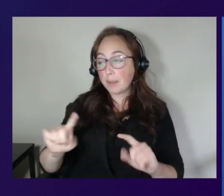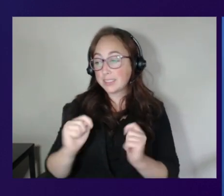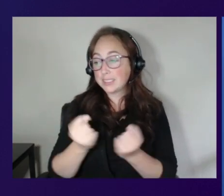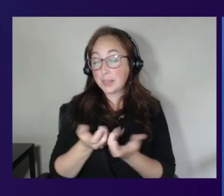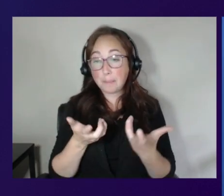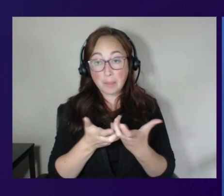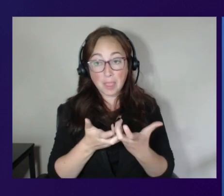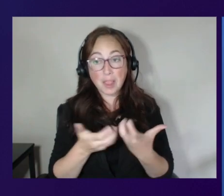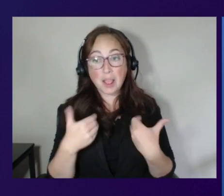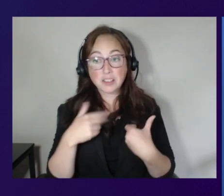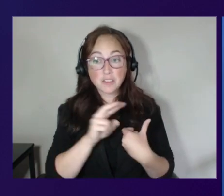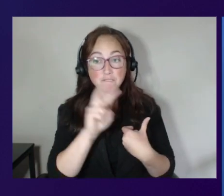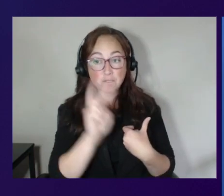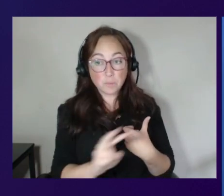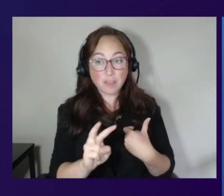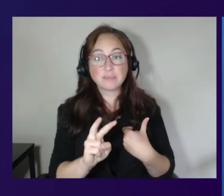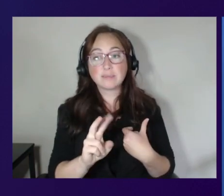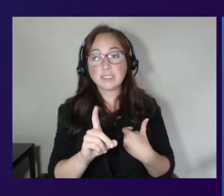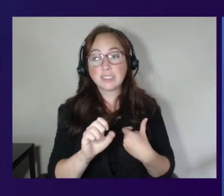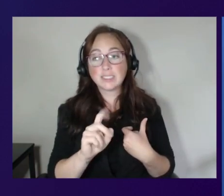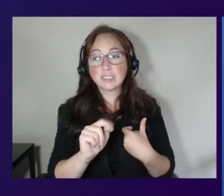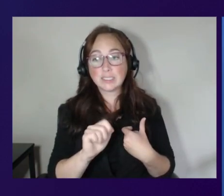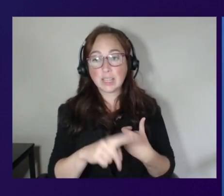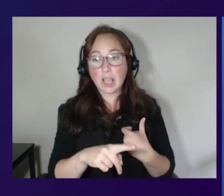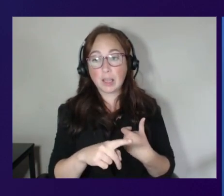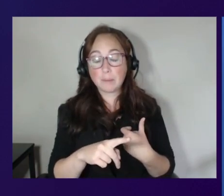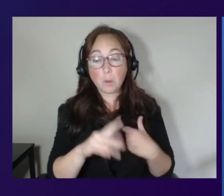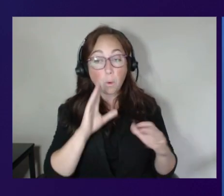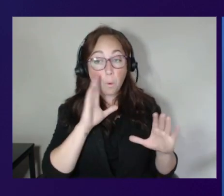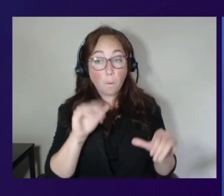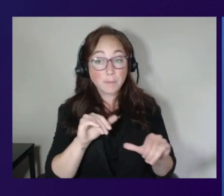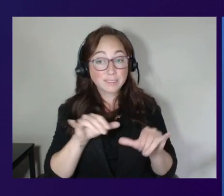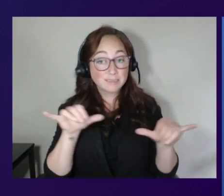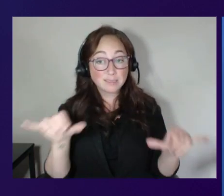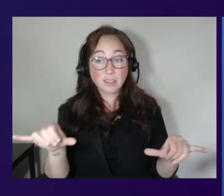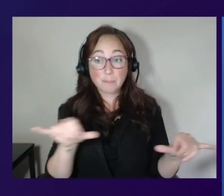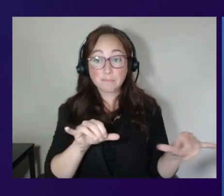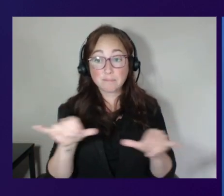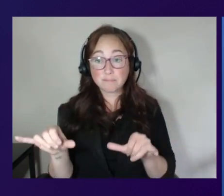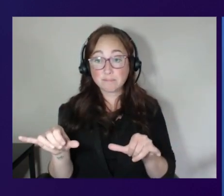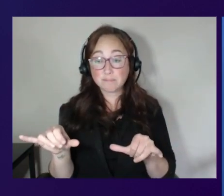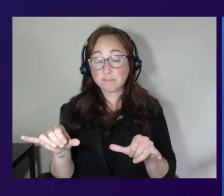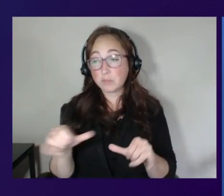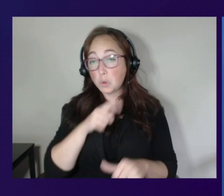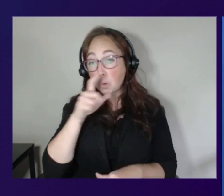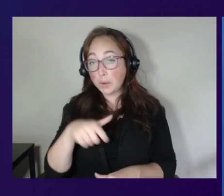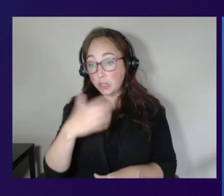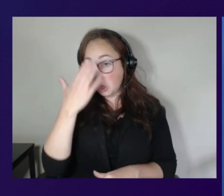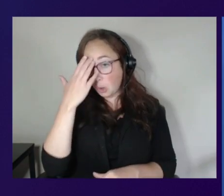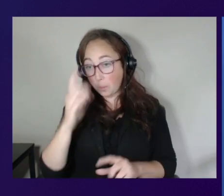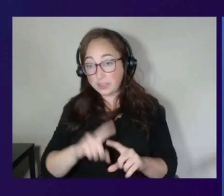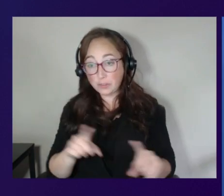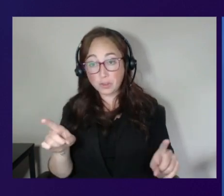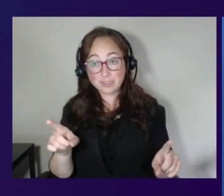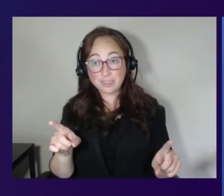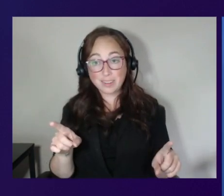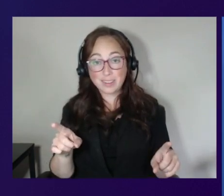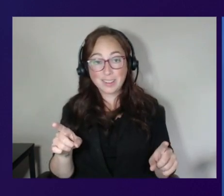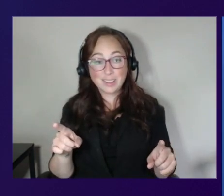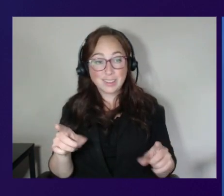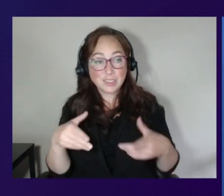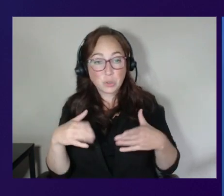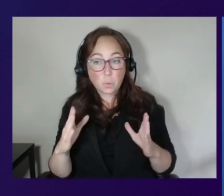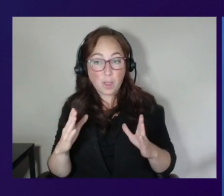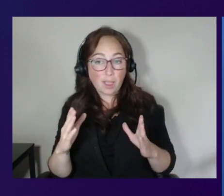and you guys wouldn't be able to tell the difference. Exactly. And you don't need to or care to. Yeah. So a way to kind of burst